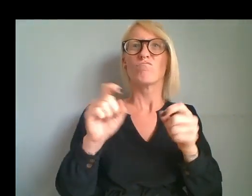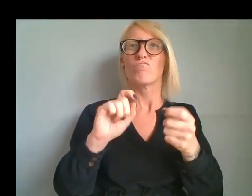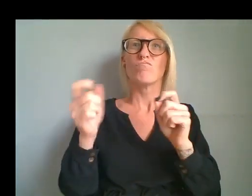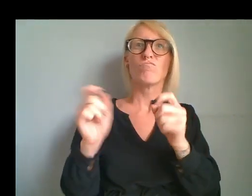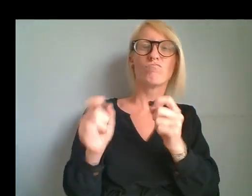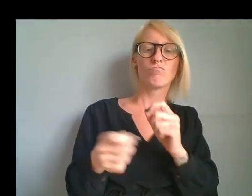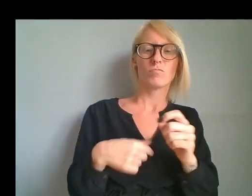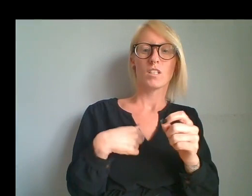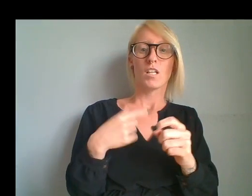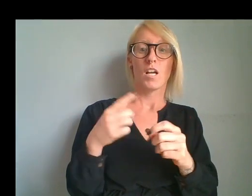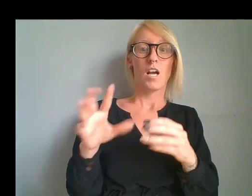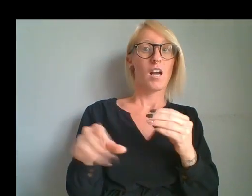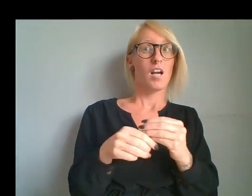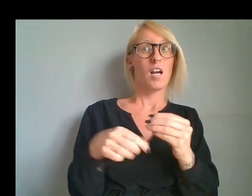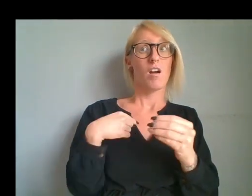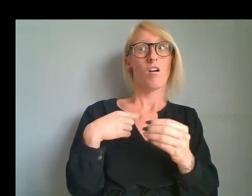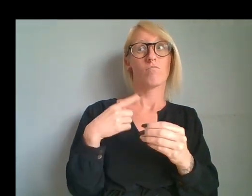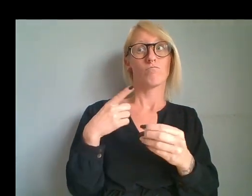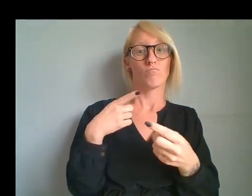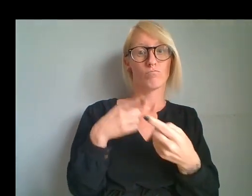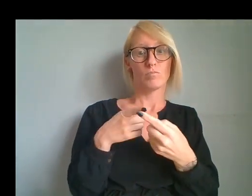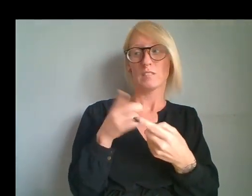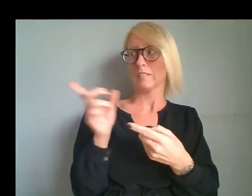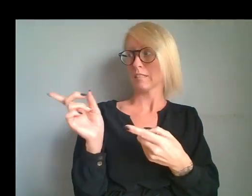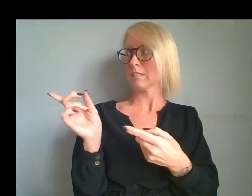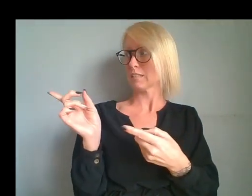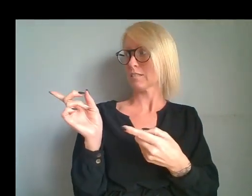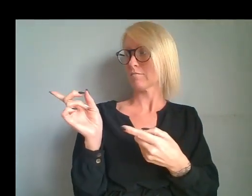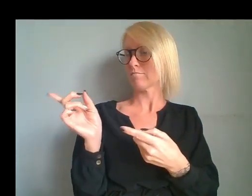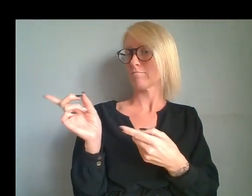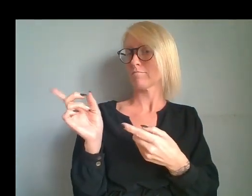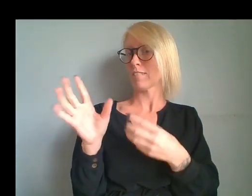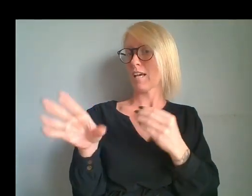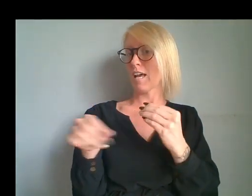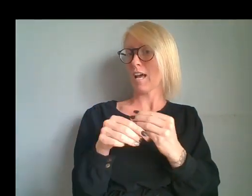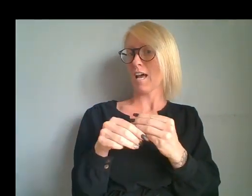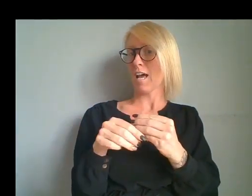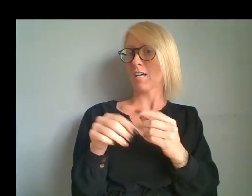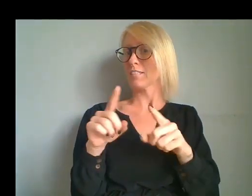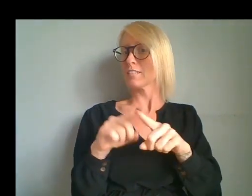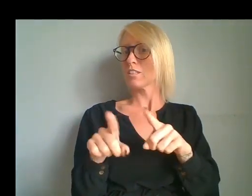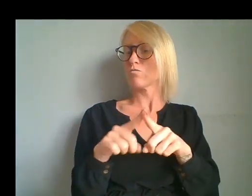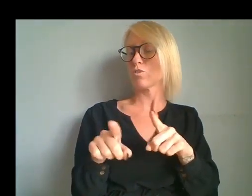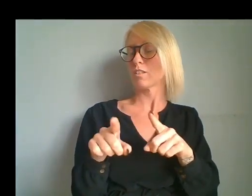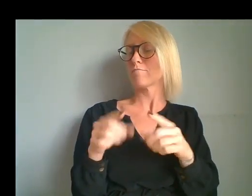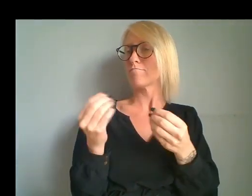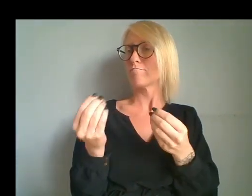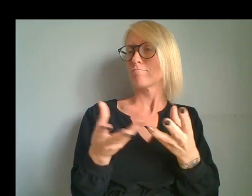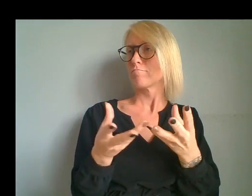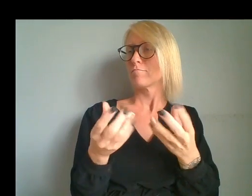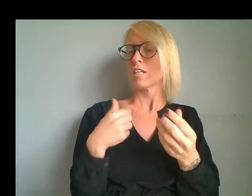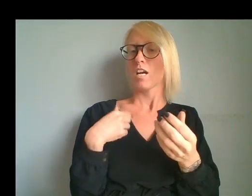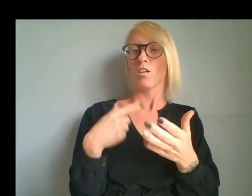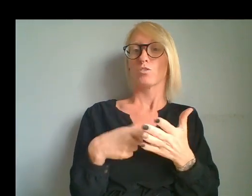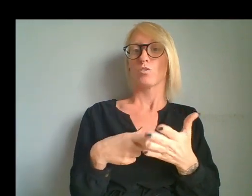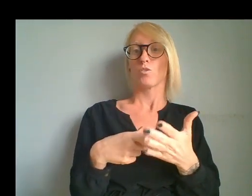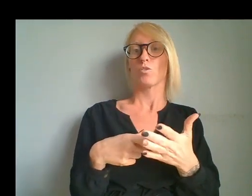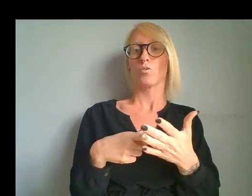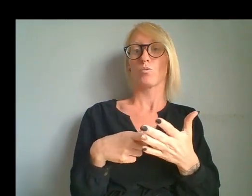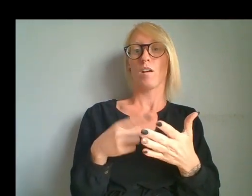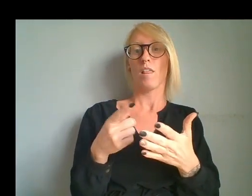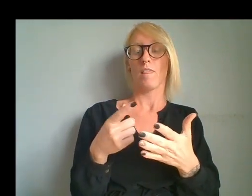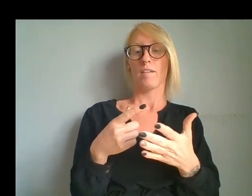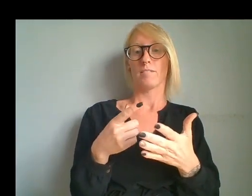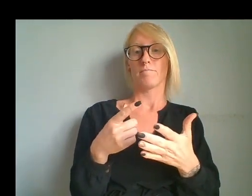these different gadgets. So it's not something, if you're going to go do a blog, that you have to worry about right now. I just want to show you the features that are